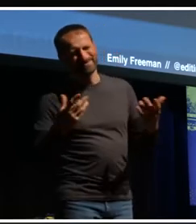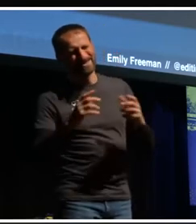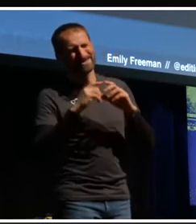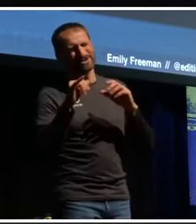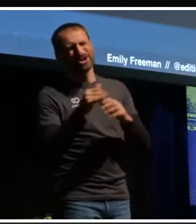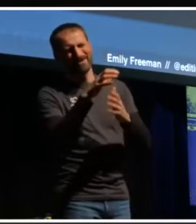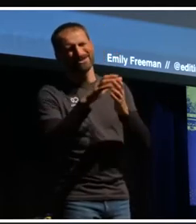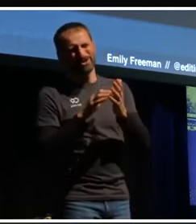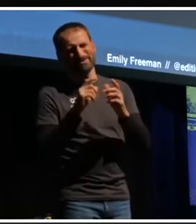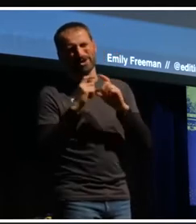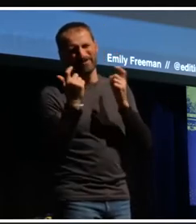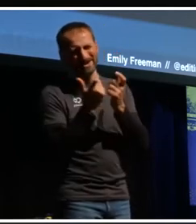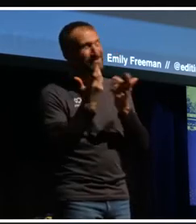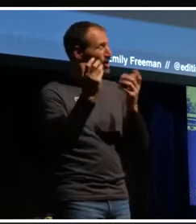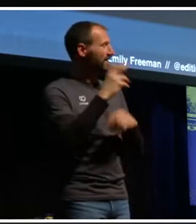this.